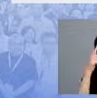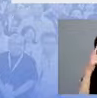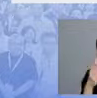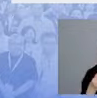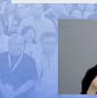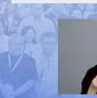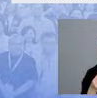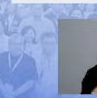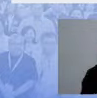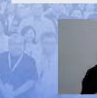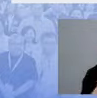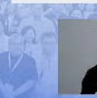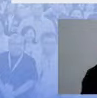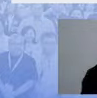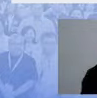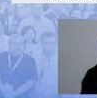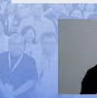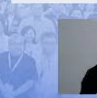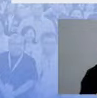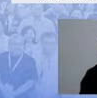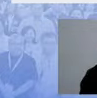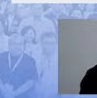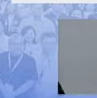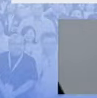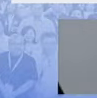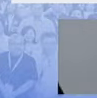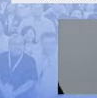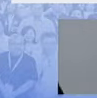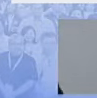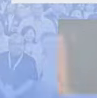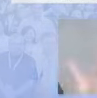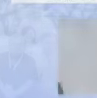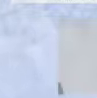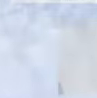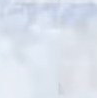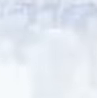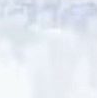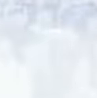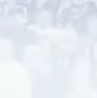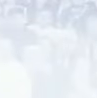local people actually. So that's it from my side. Thank you very much.